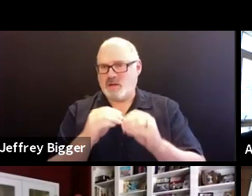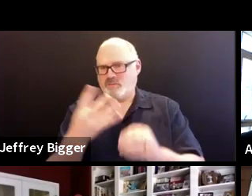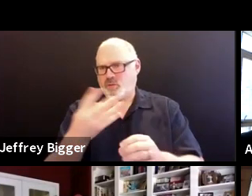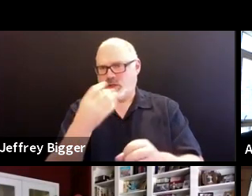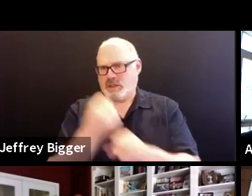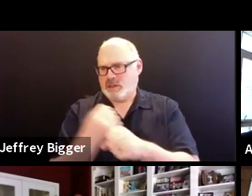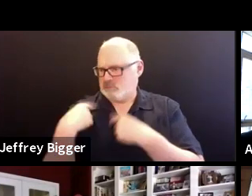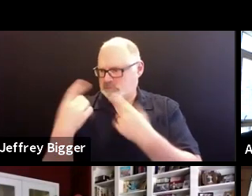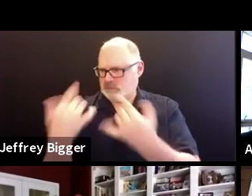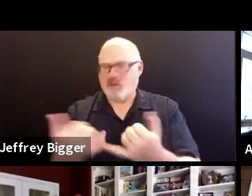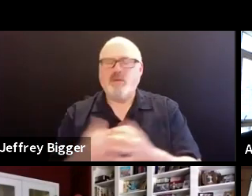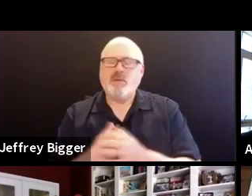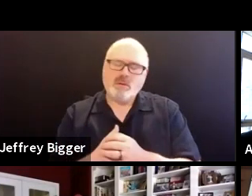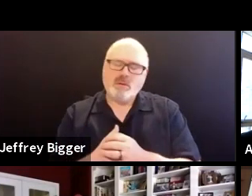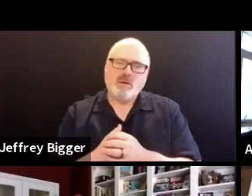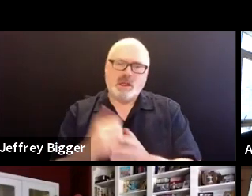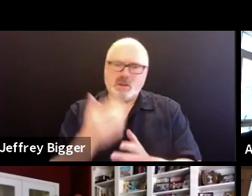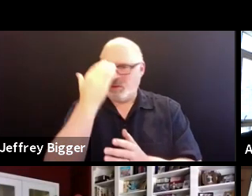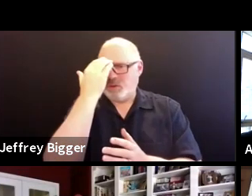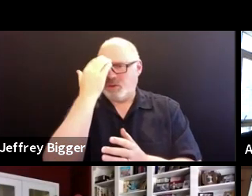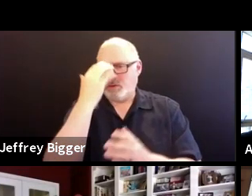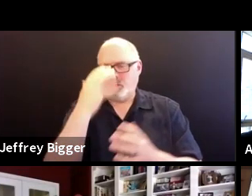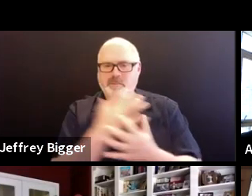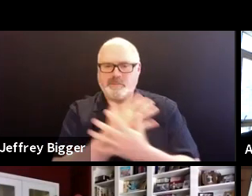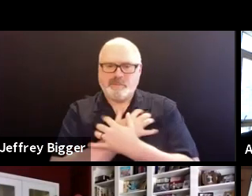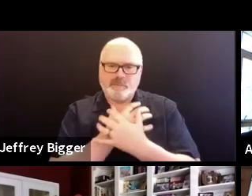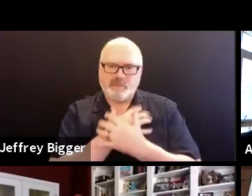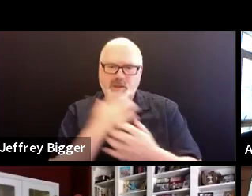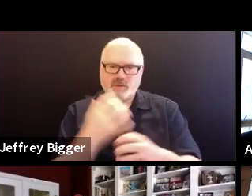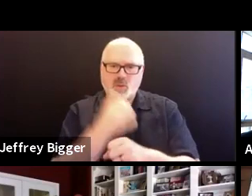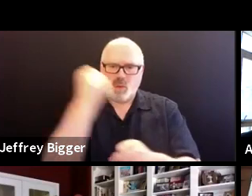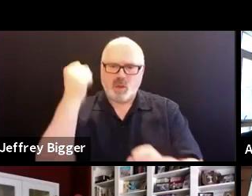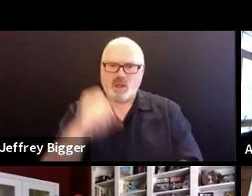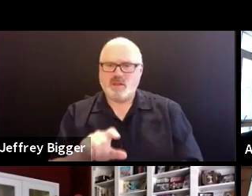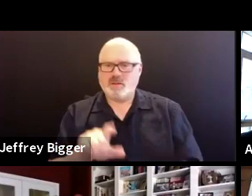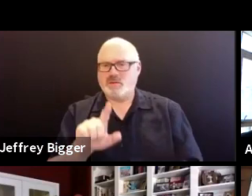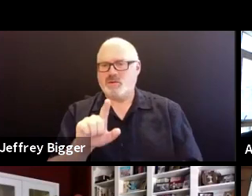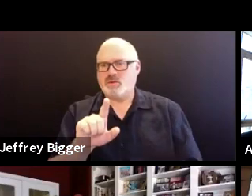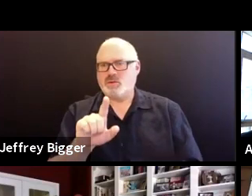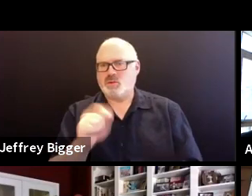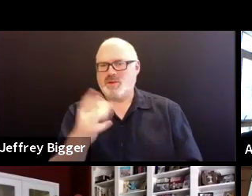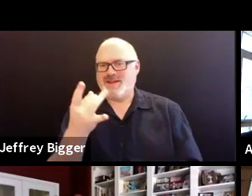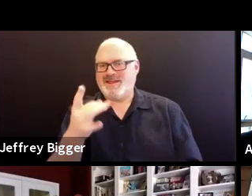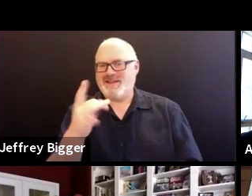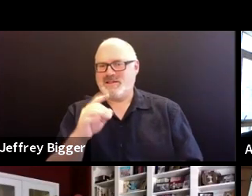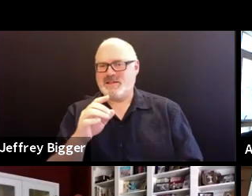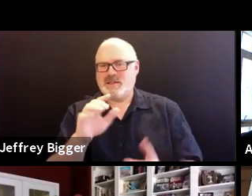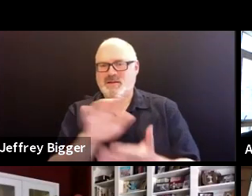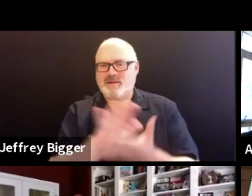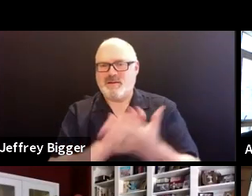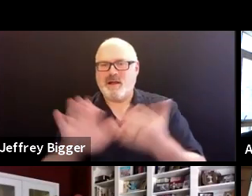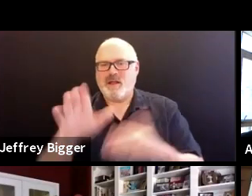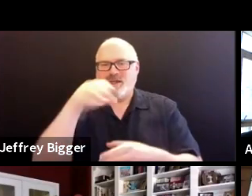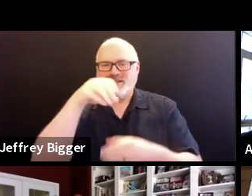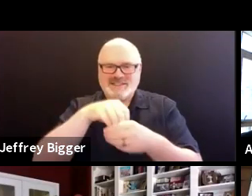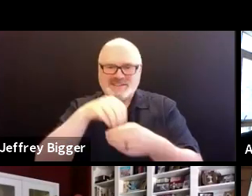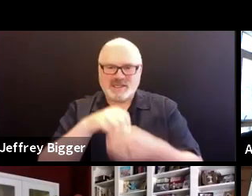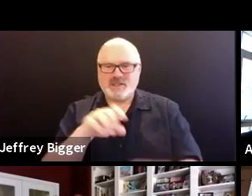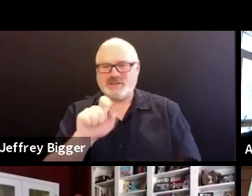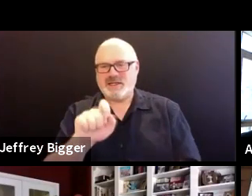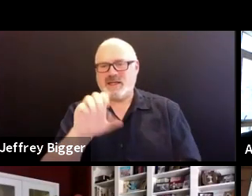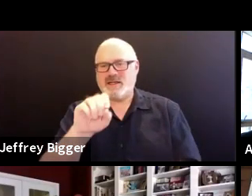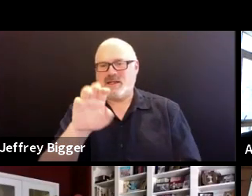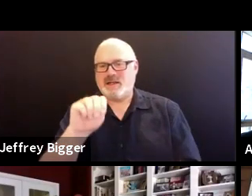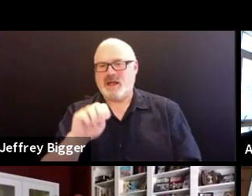seasons. And as you know, the Bears won the 2018 collegeinsider.com tournament